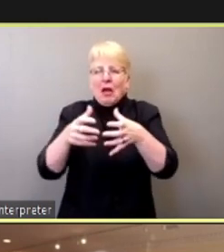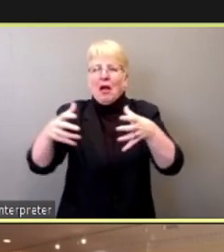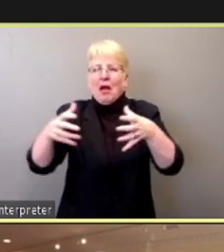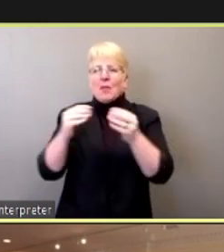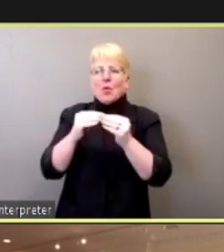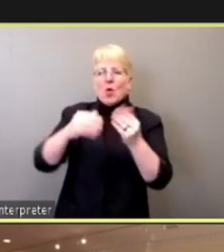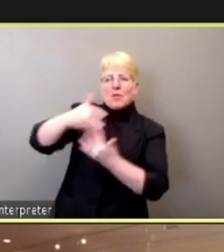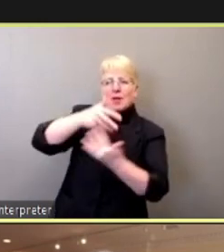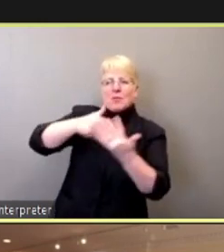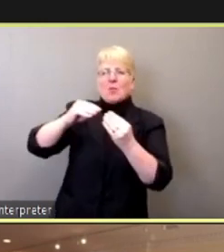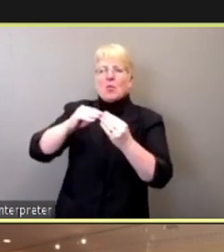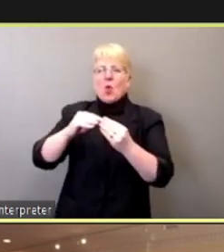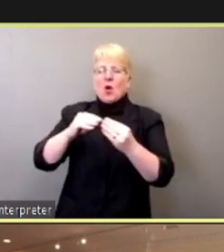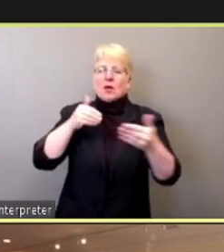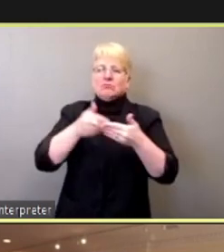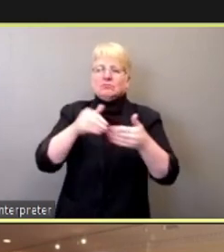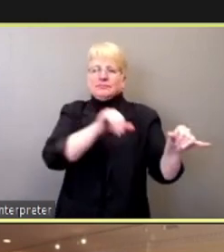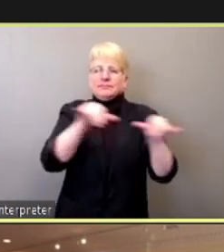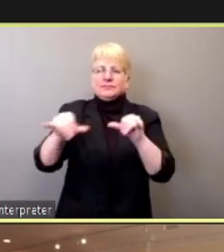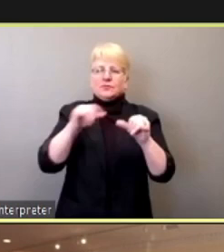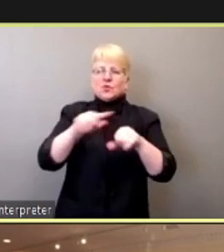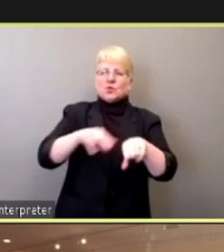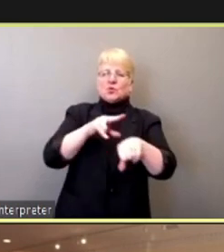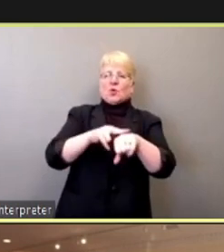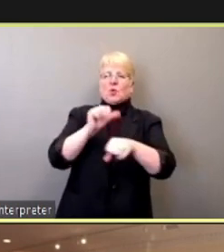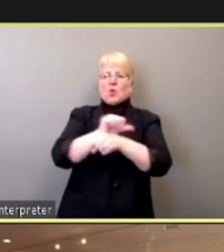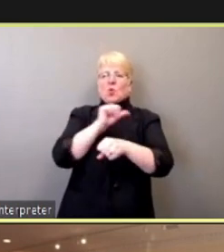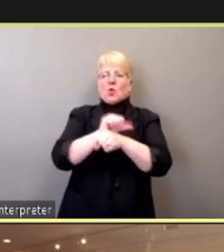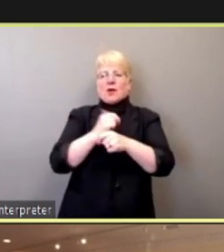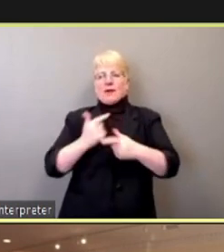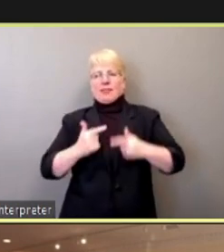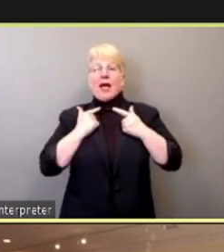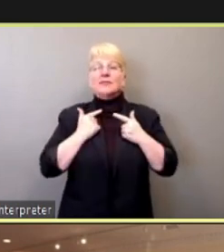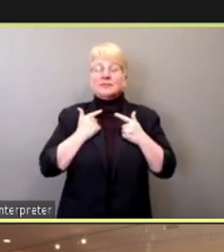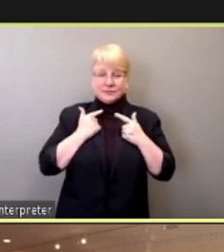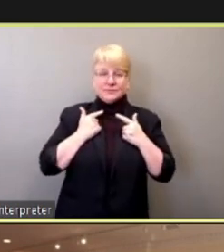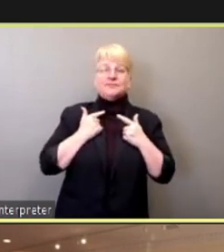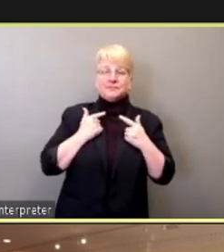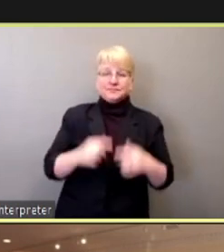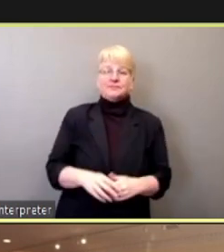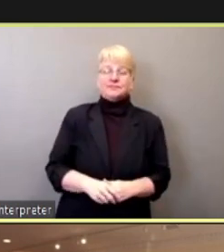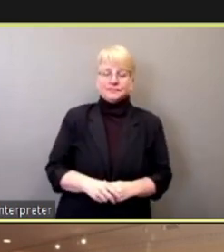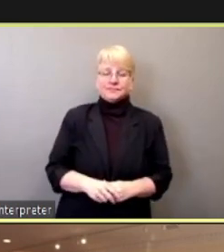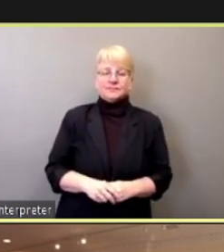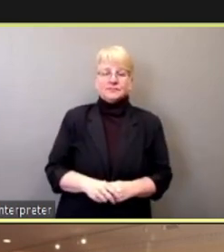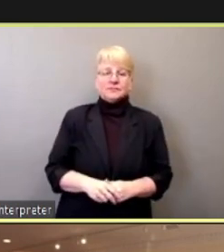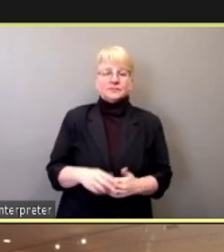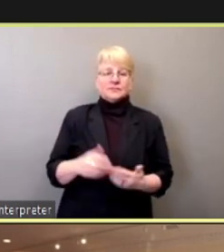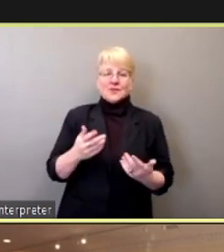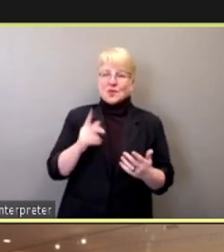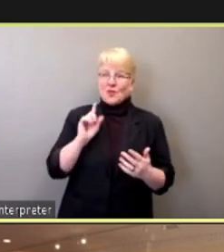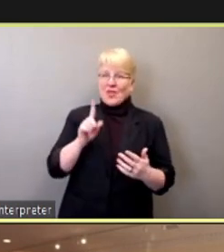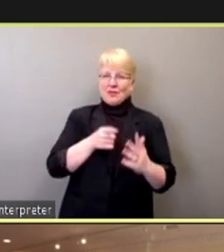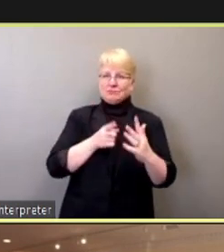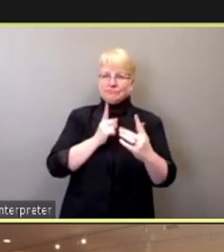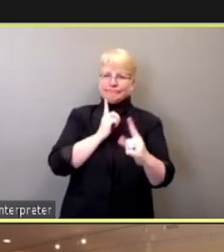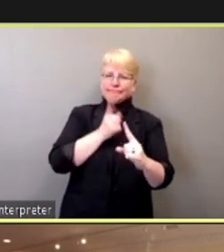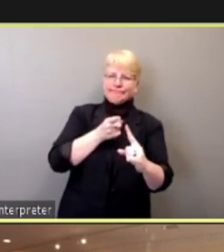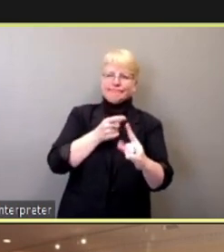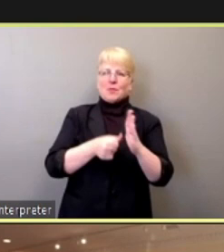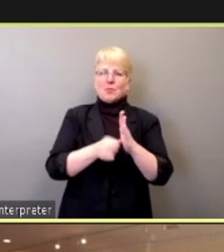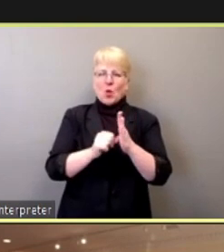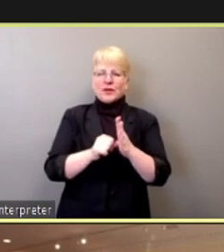and efforts in our neighborhoods and communities. So I made that point. We